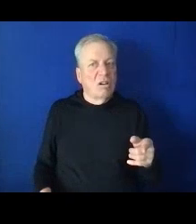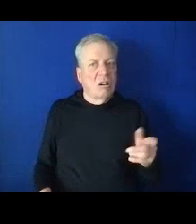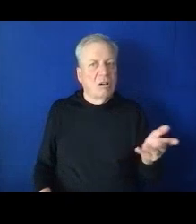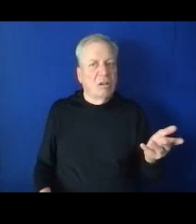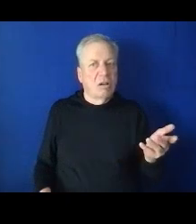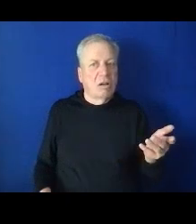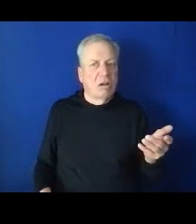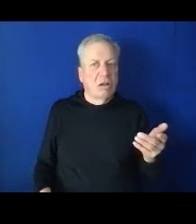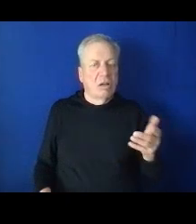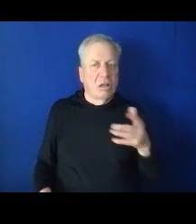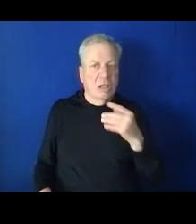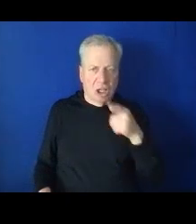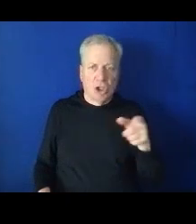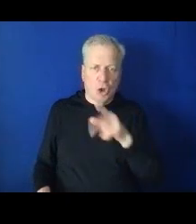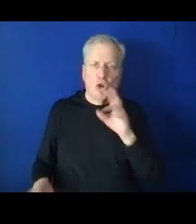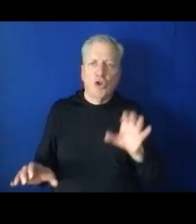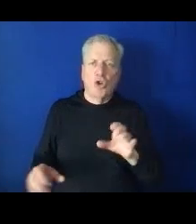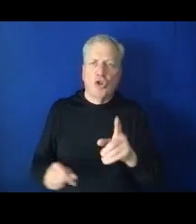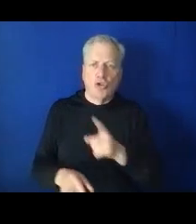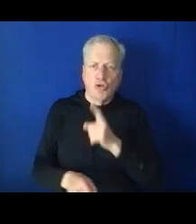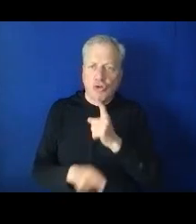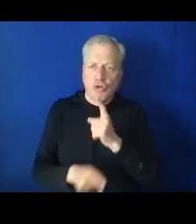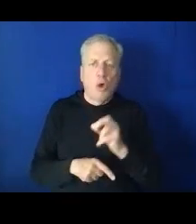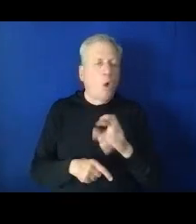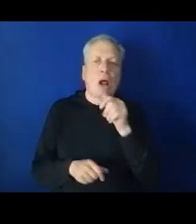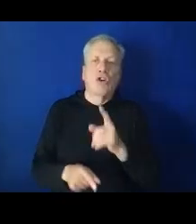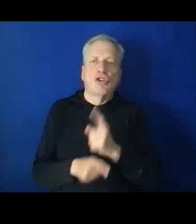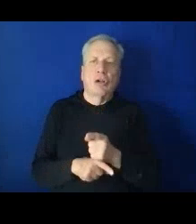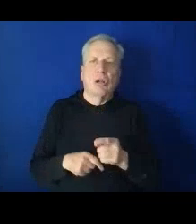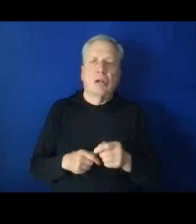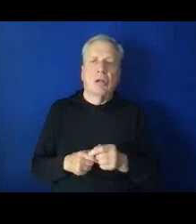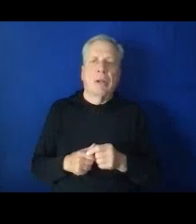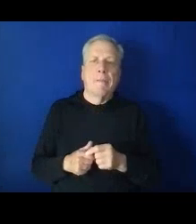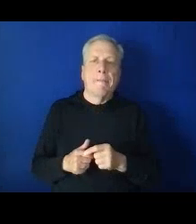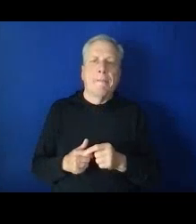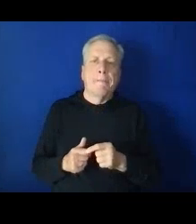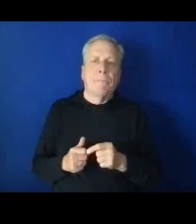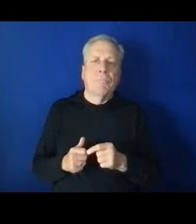you guys are doing it right, or no, you're not doing it right. I jumped ahead there, sorry.